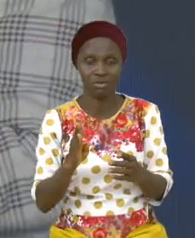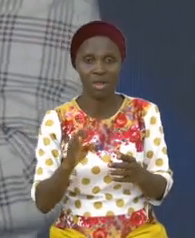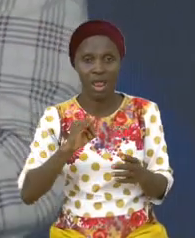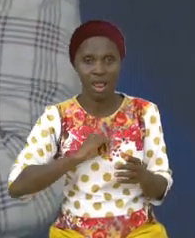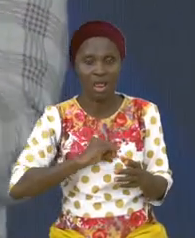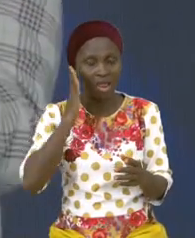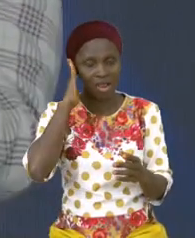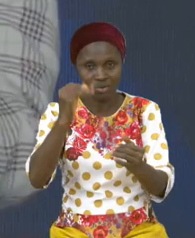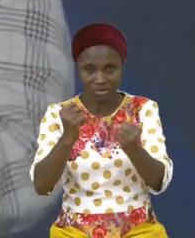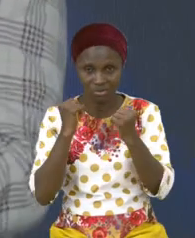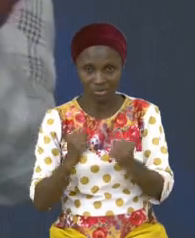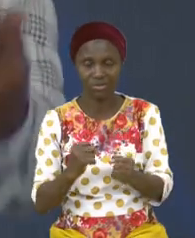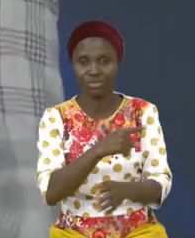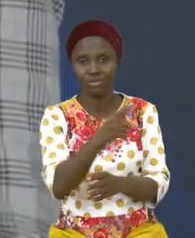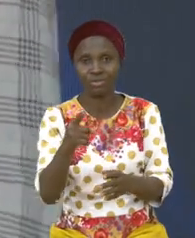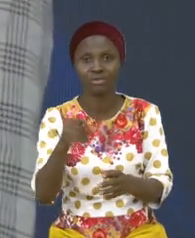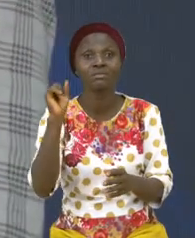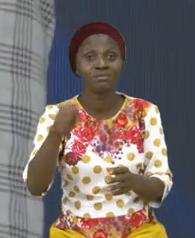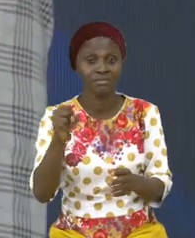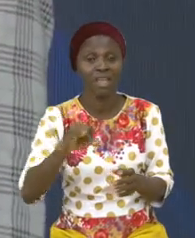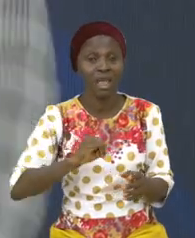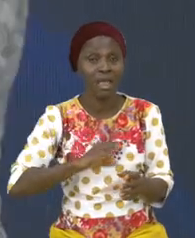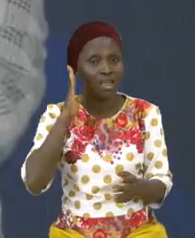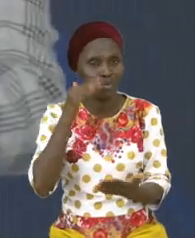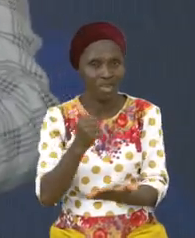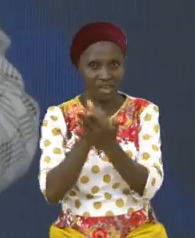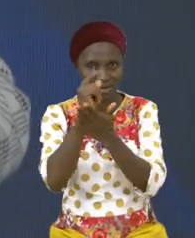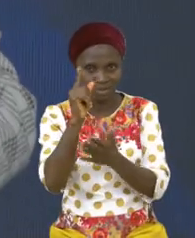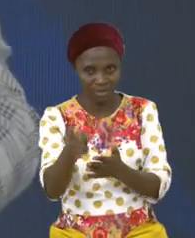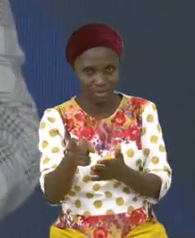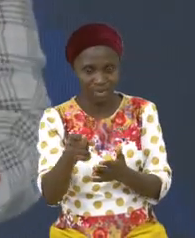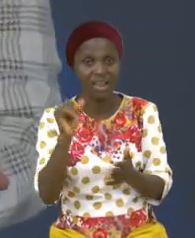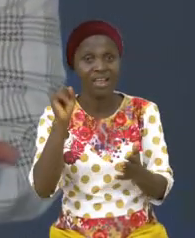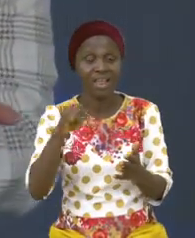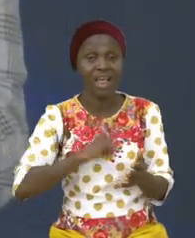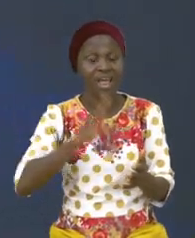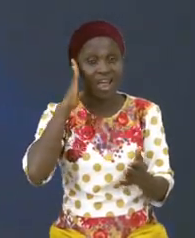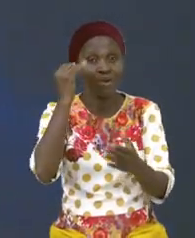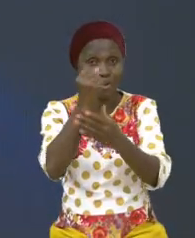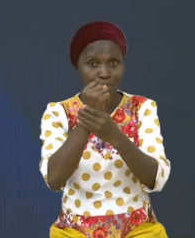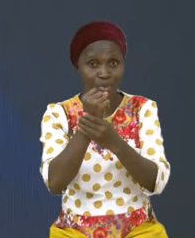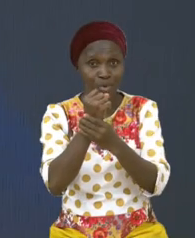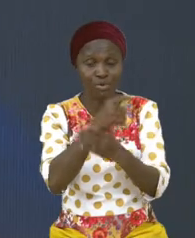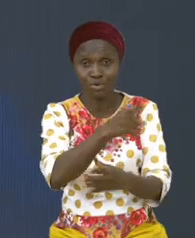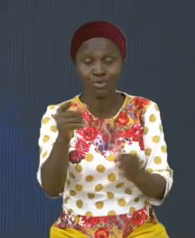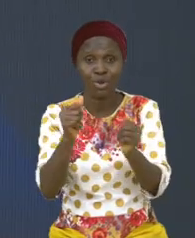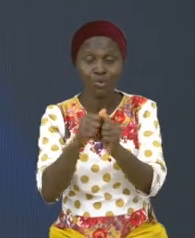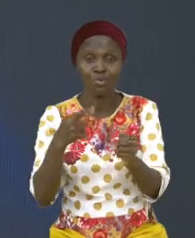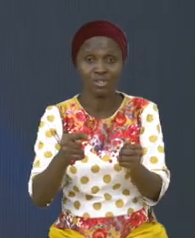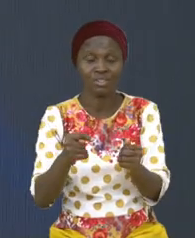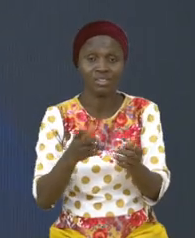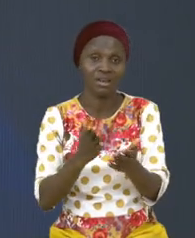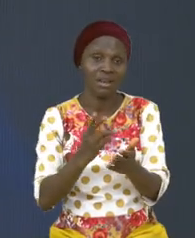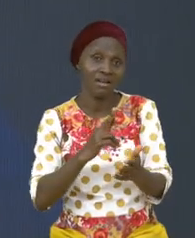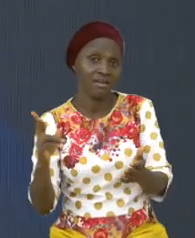you. Yea, I will help thee. Yea, I will uphold thee with the right hand